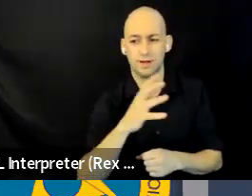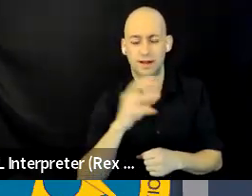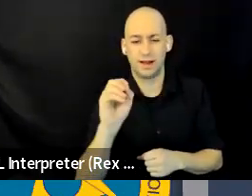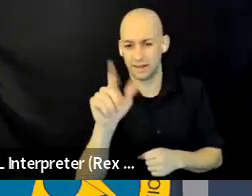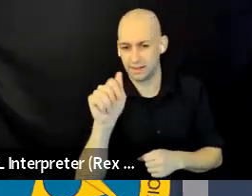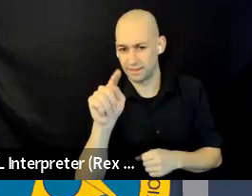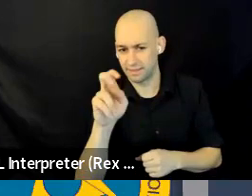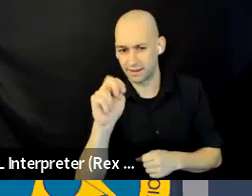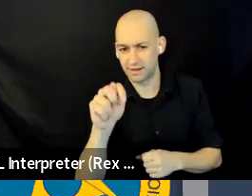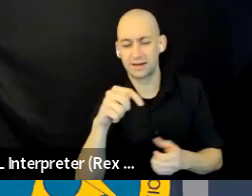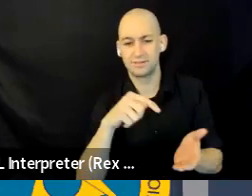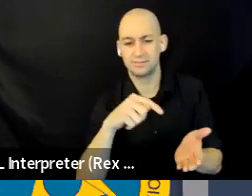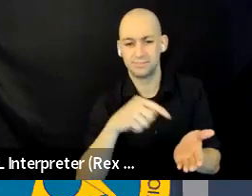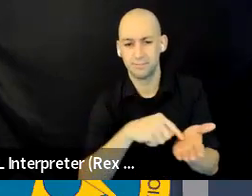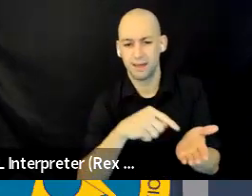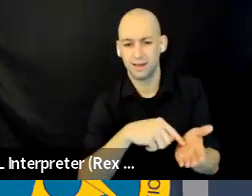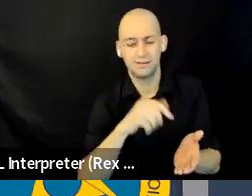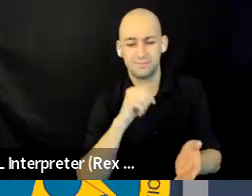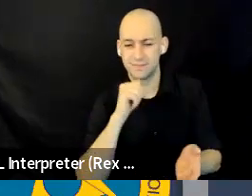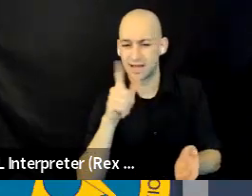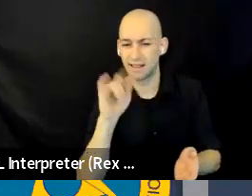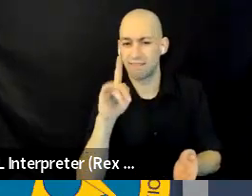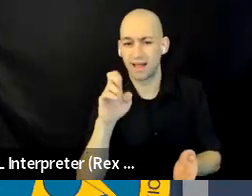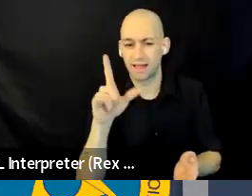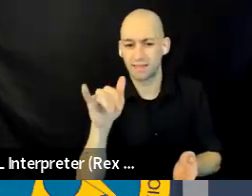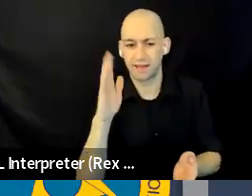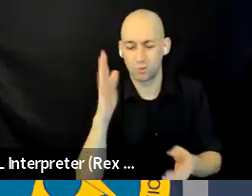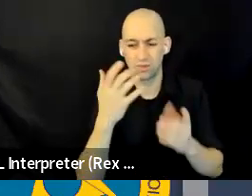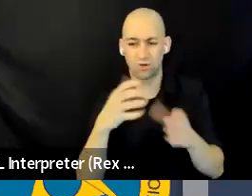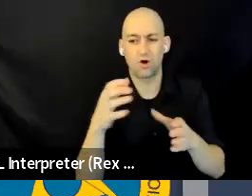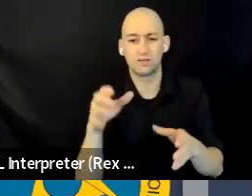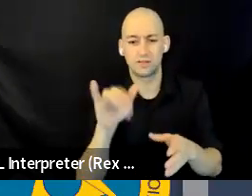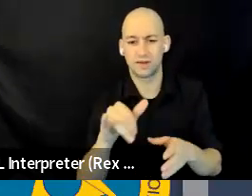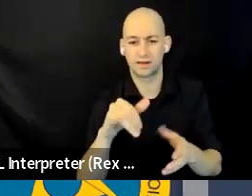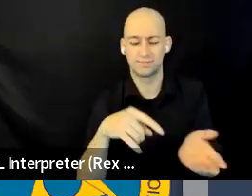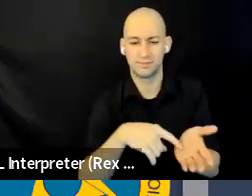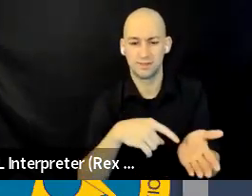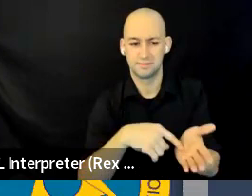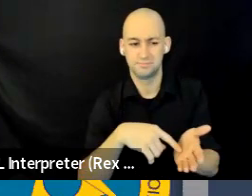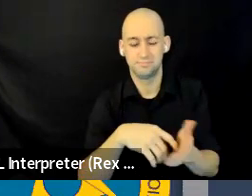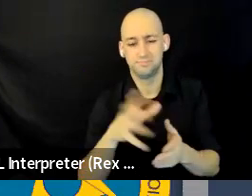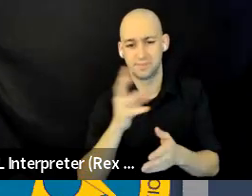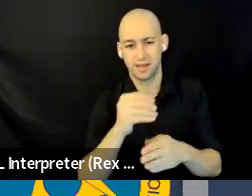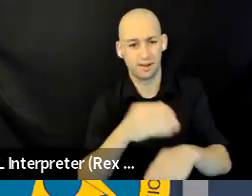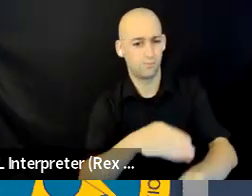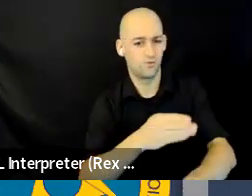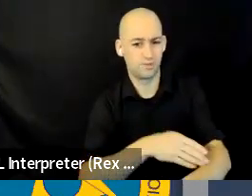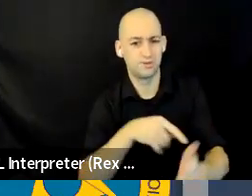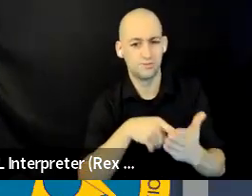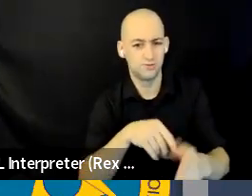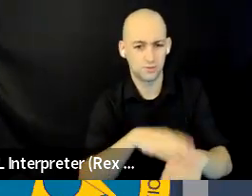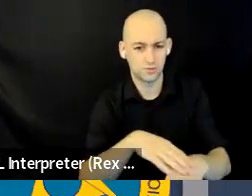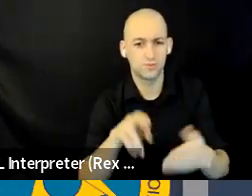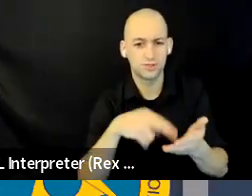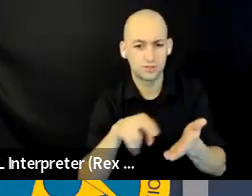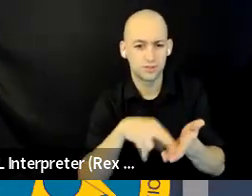unlikely that you're going to induce significant demand. And also, the improvements based on the research, it shows that you have